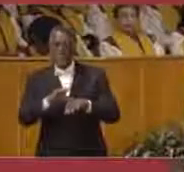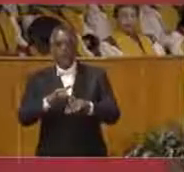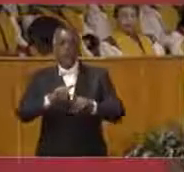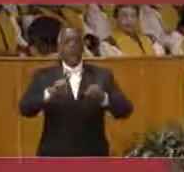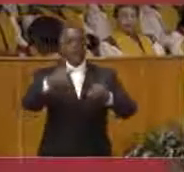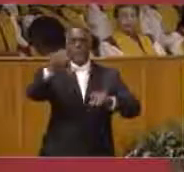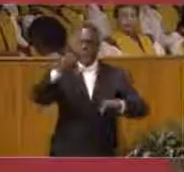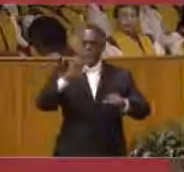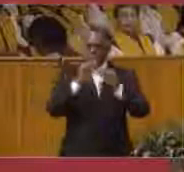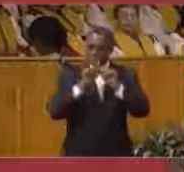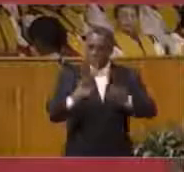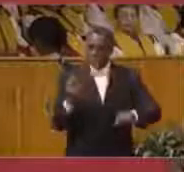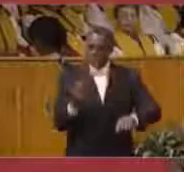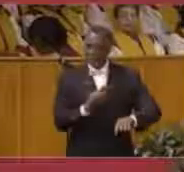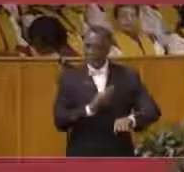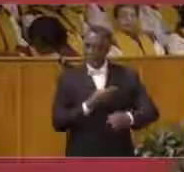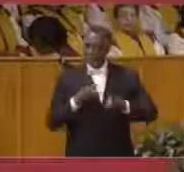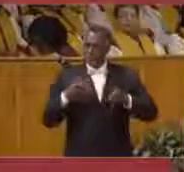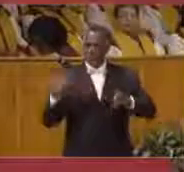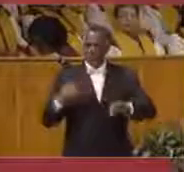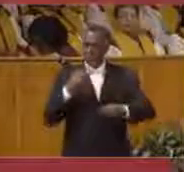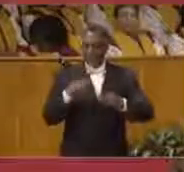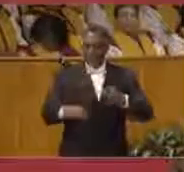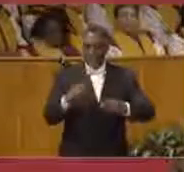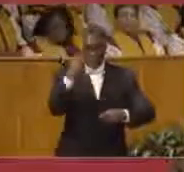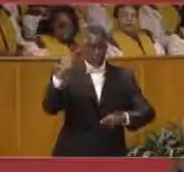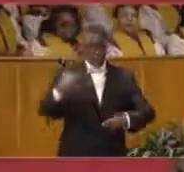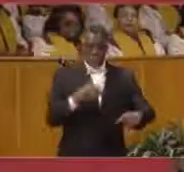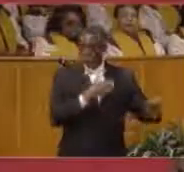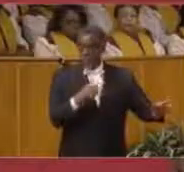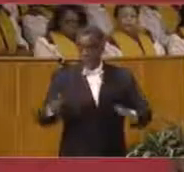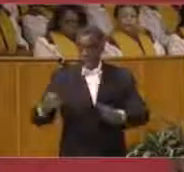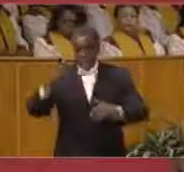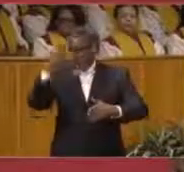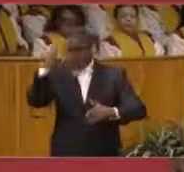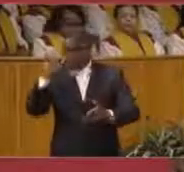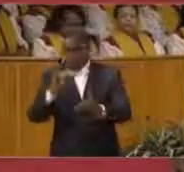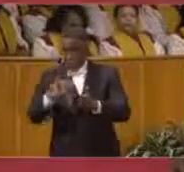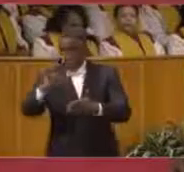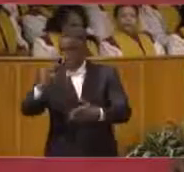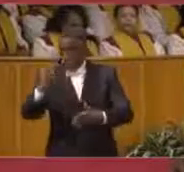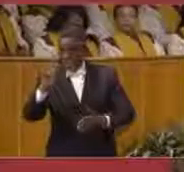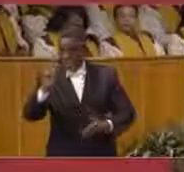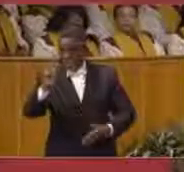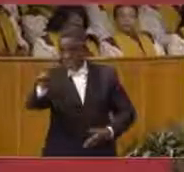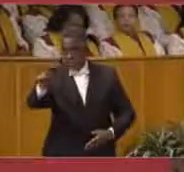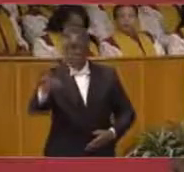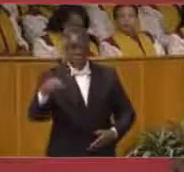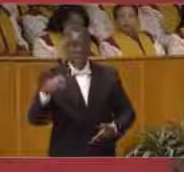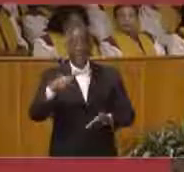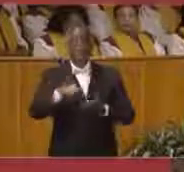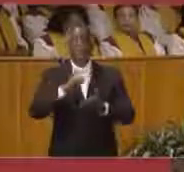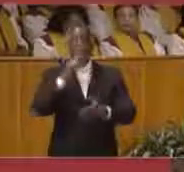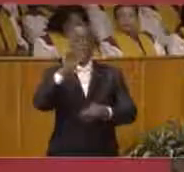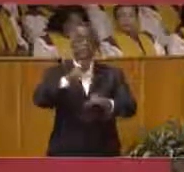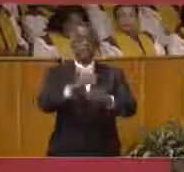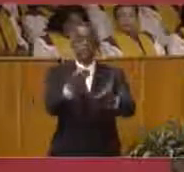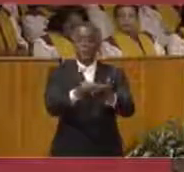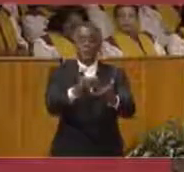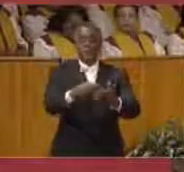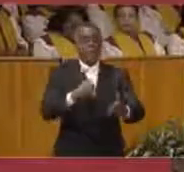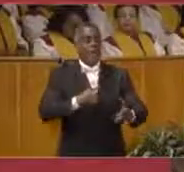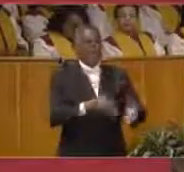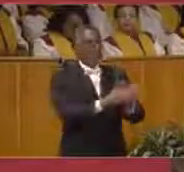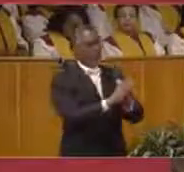sense. Right? This was not staged. I didn't know Jasmine. And this is not church money. I didn't ask